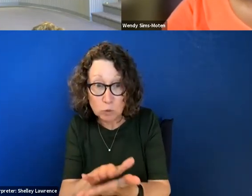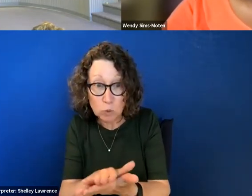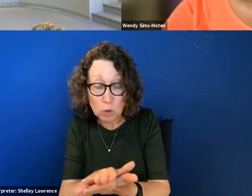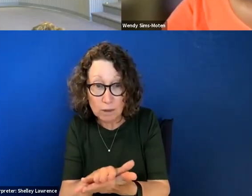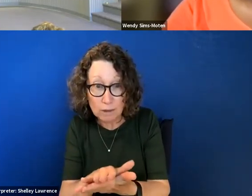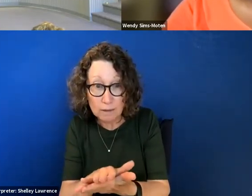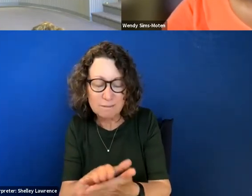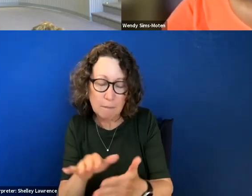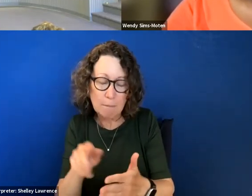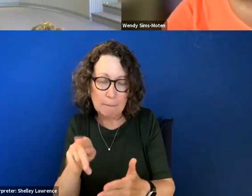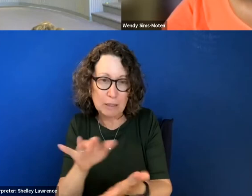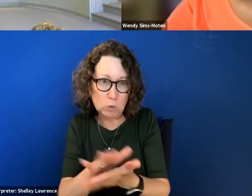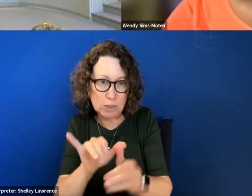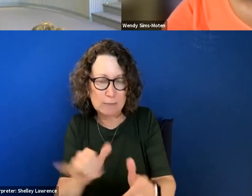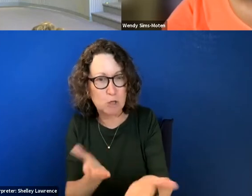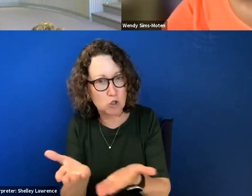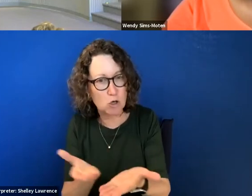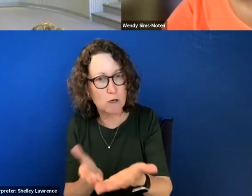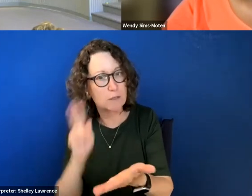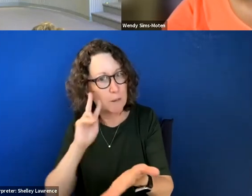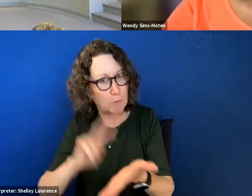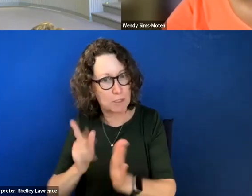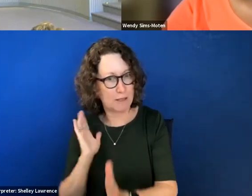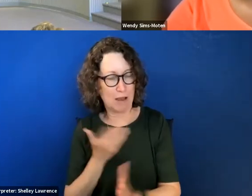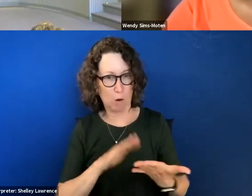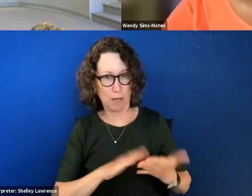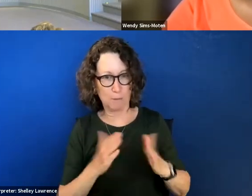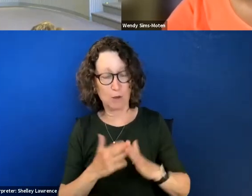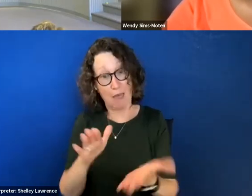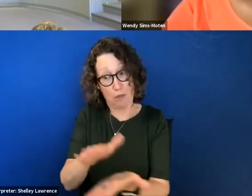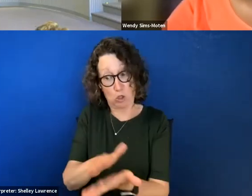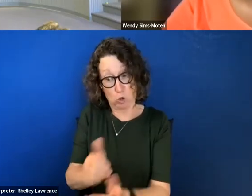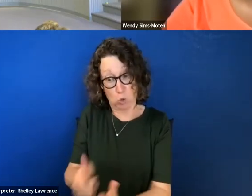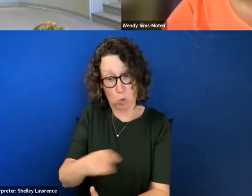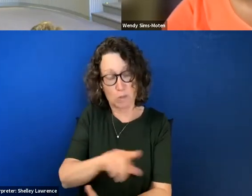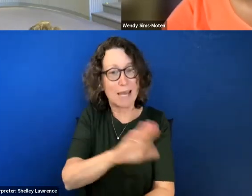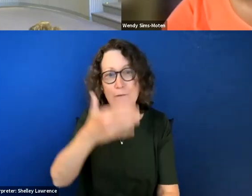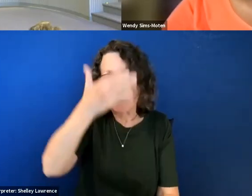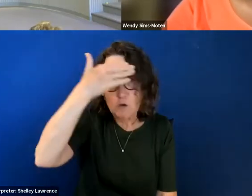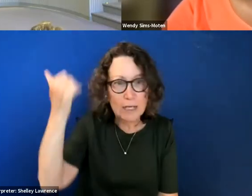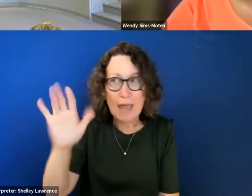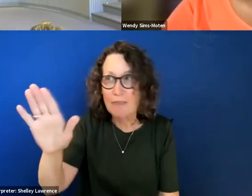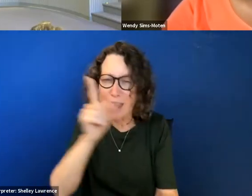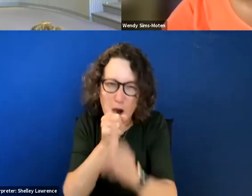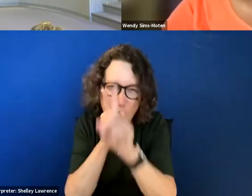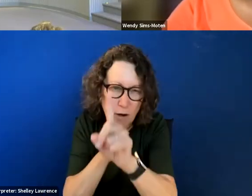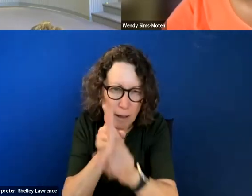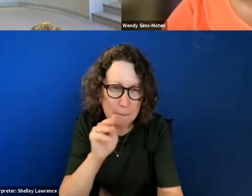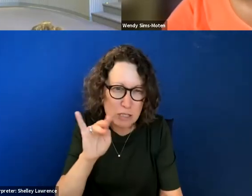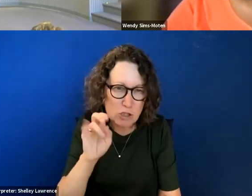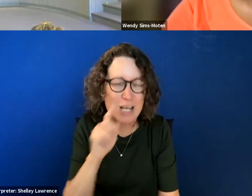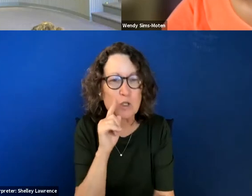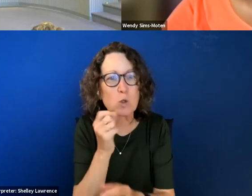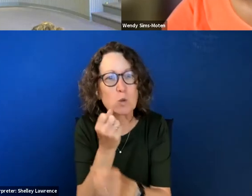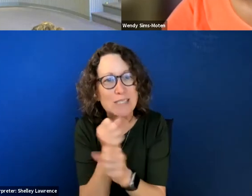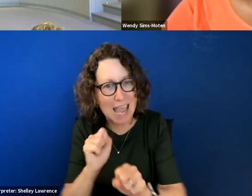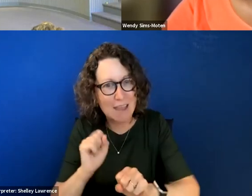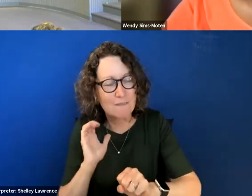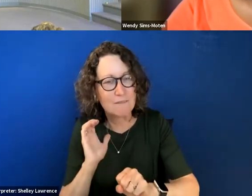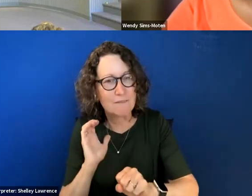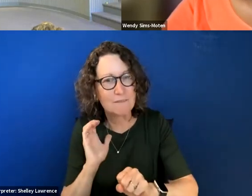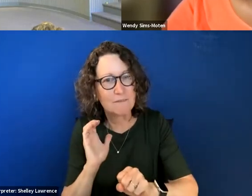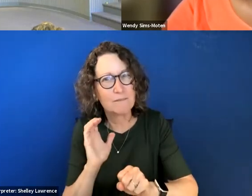system, serves the purpose of our community, that the schools never forget their main mission to safeguard